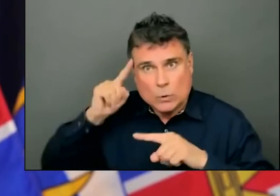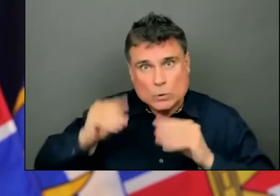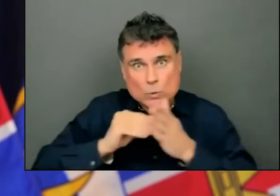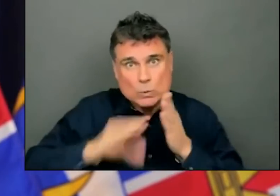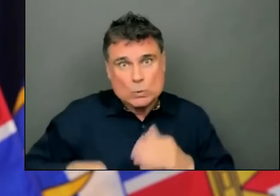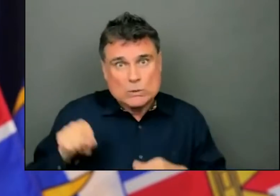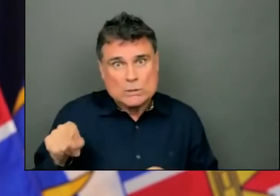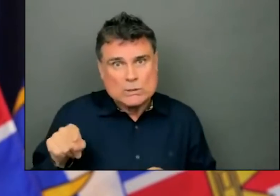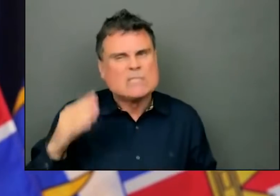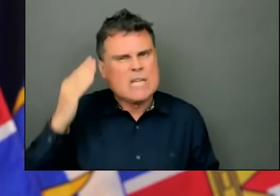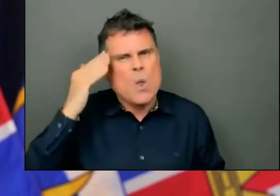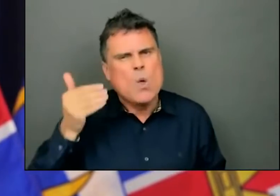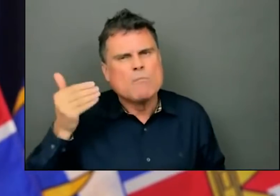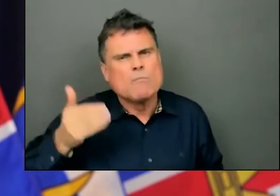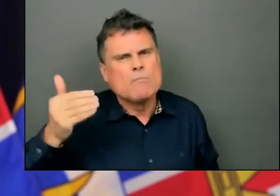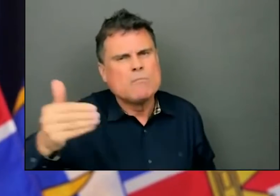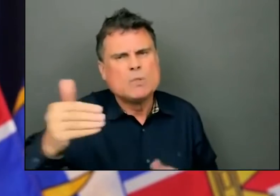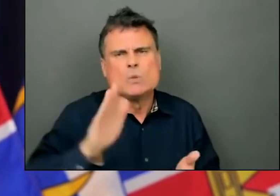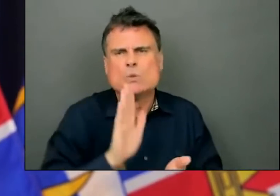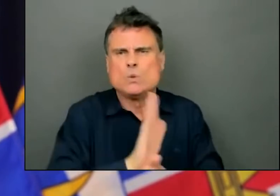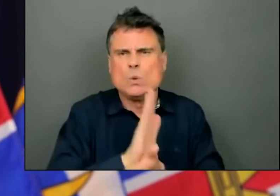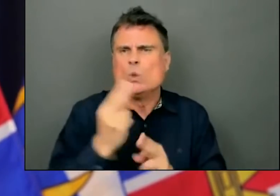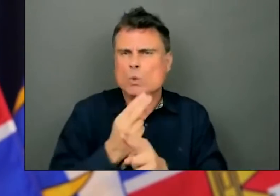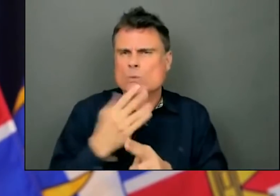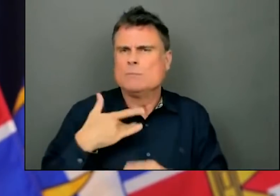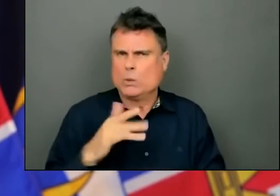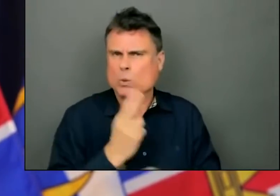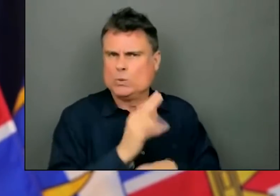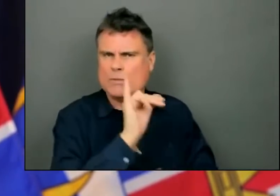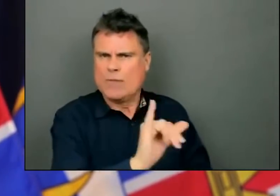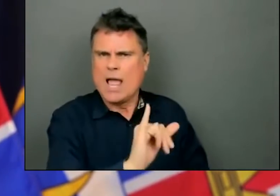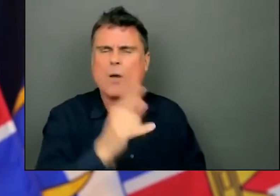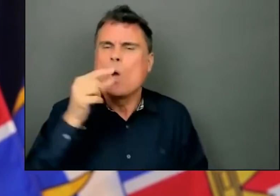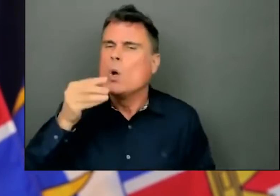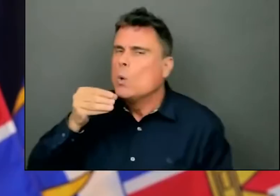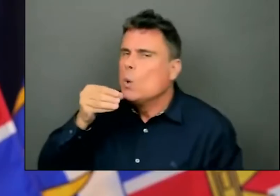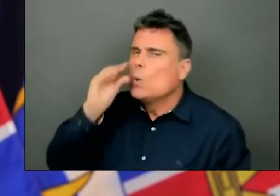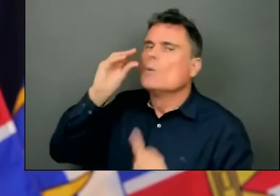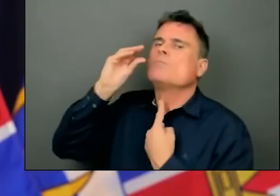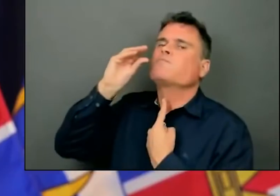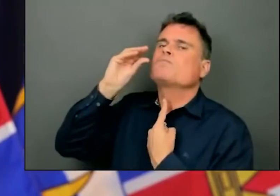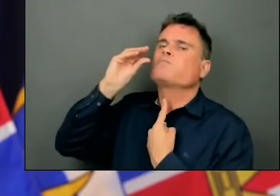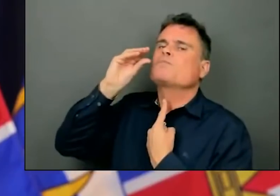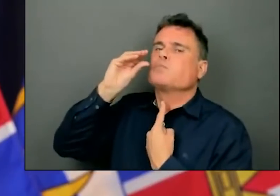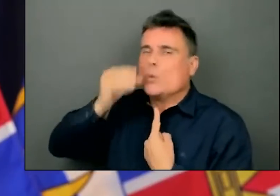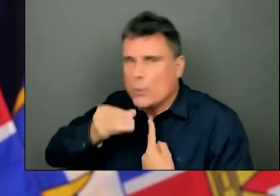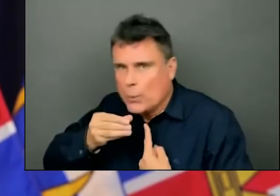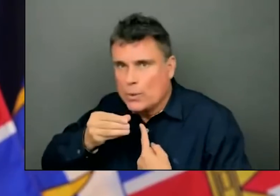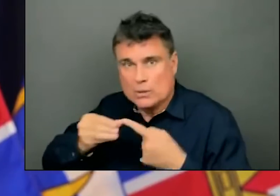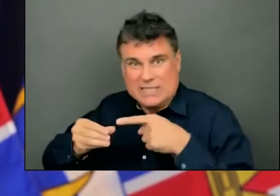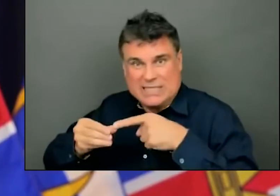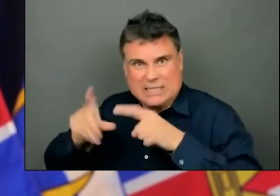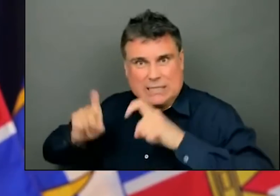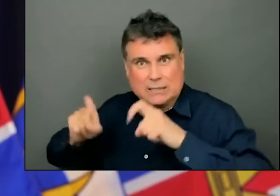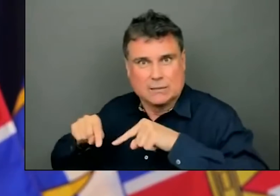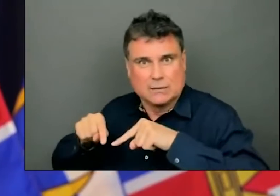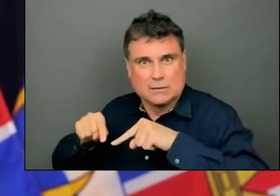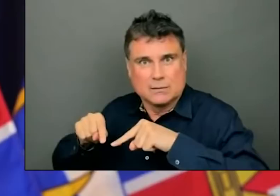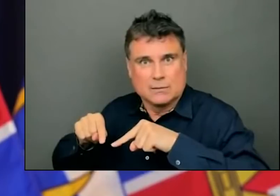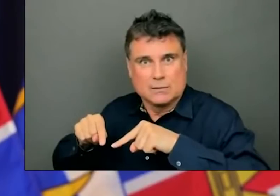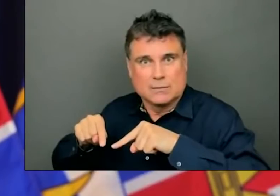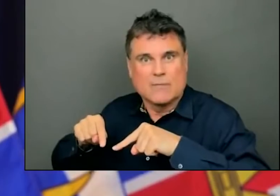school. Yeah, so the gargles is a way of collecting, a less invasive way of collecting a sample for a PCR test. And